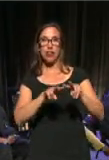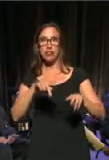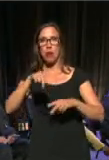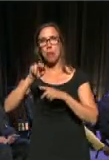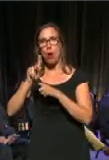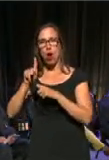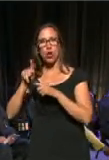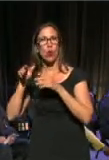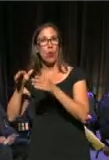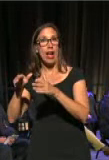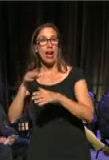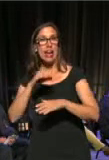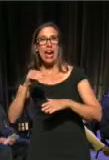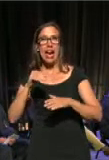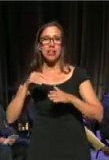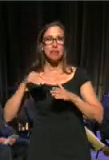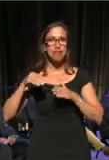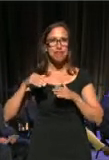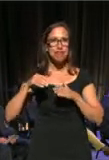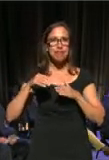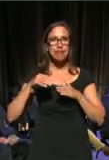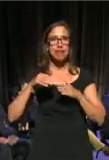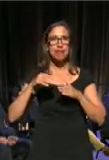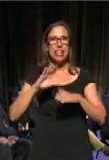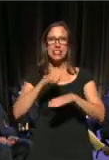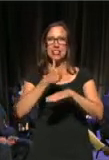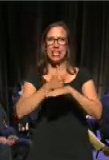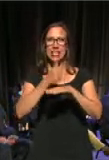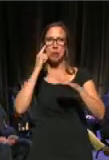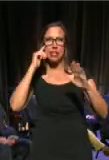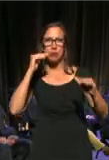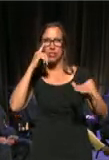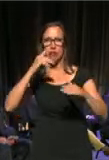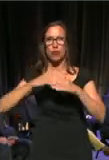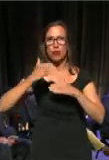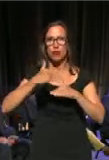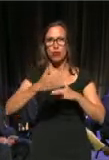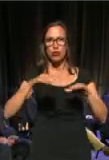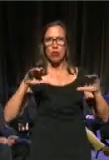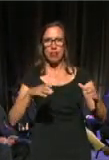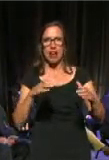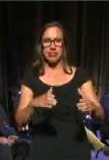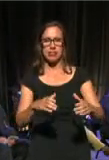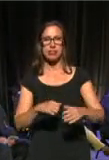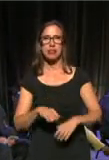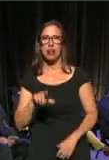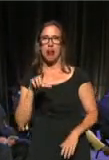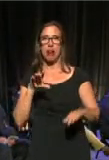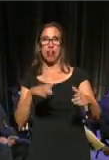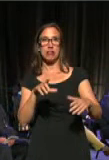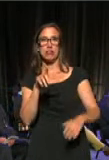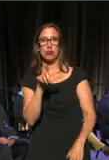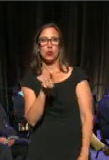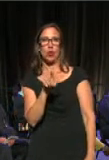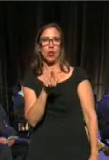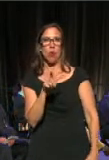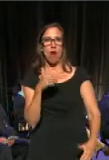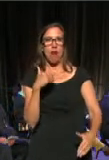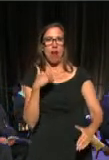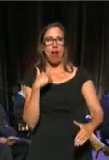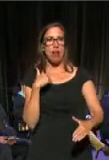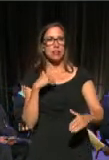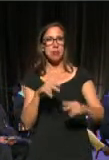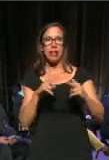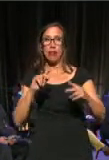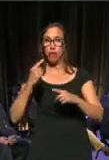Way and paving the way forward for future classes to come. The class of 21 achieved many firsts in school